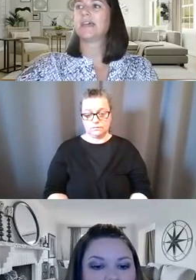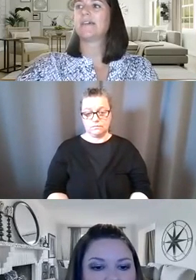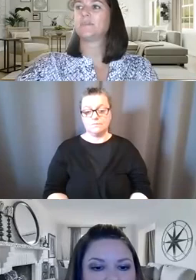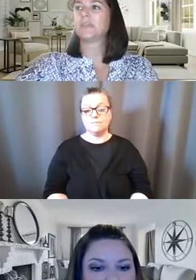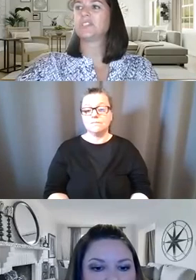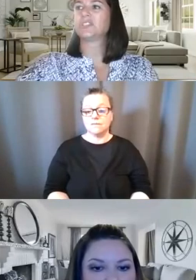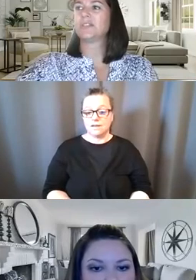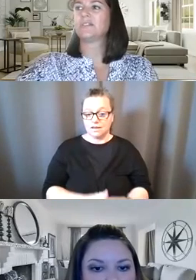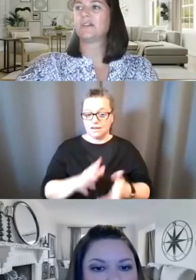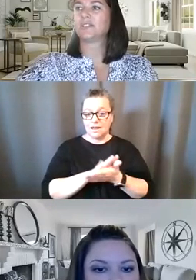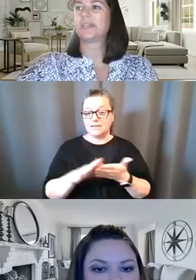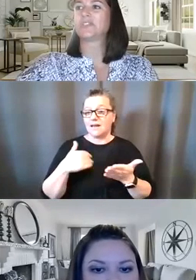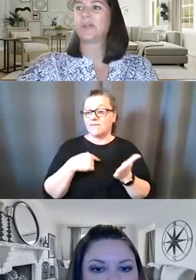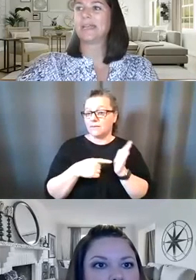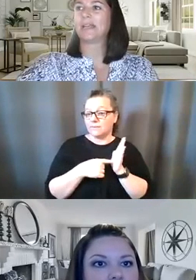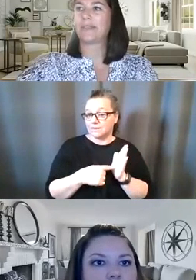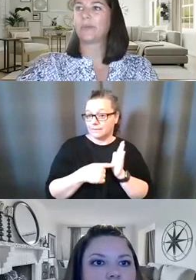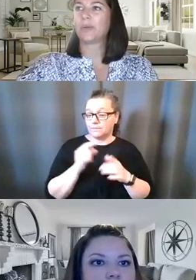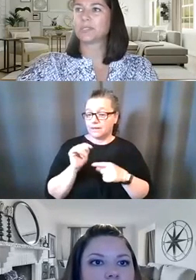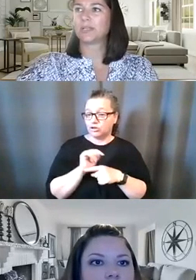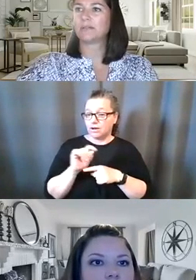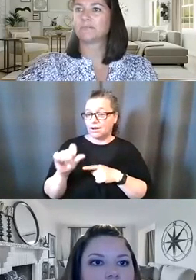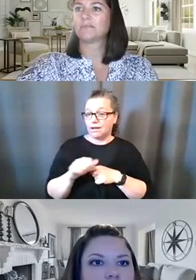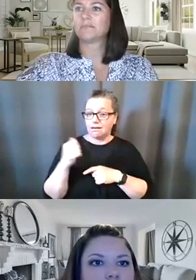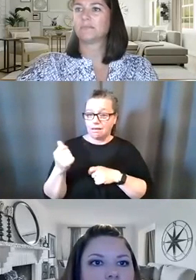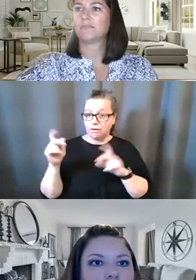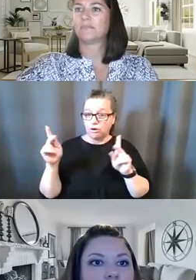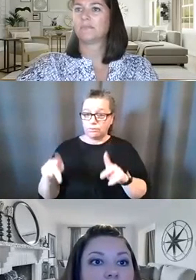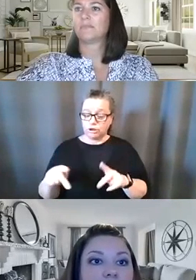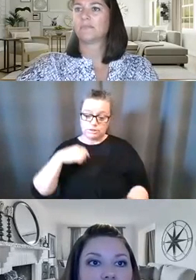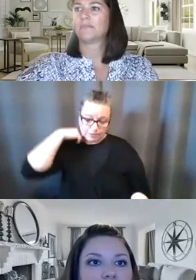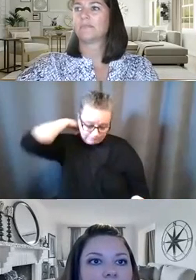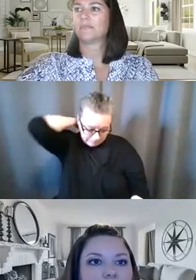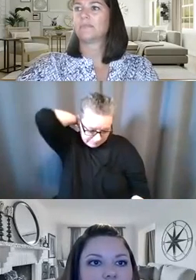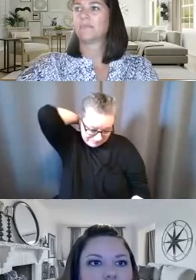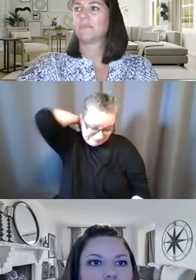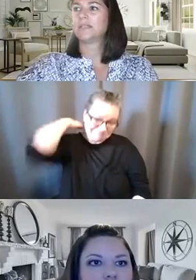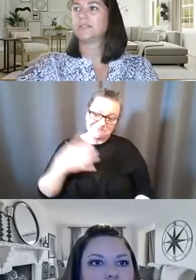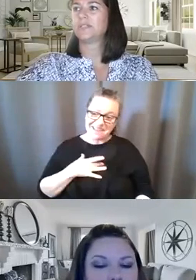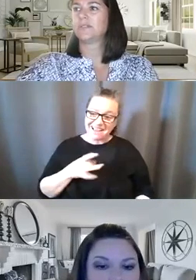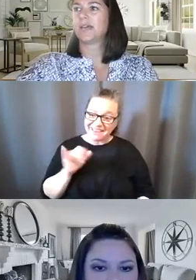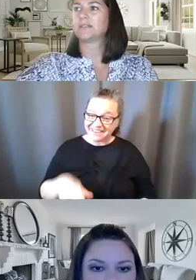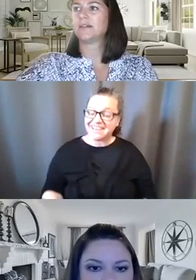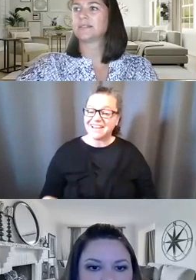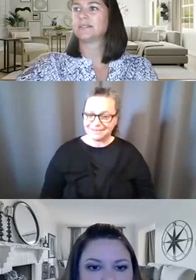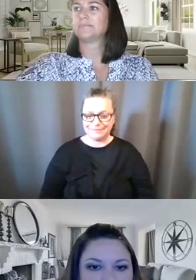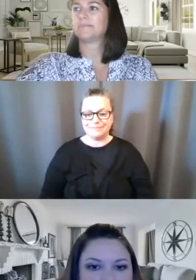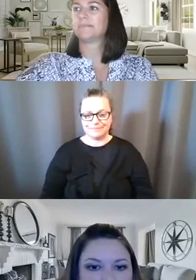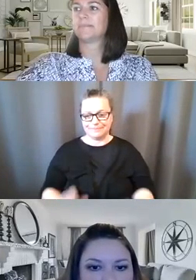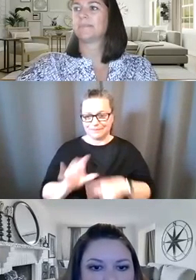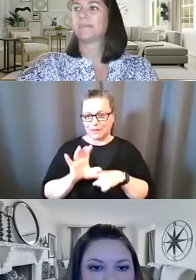Nice, have them demonstrate their knowledge by training another person. I like that. I do too, that is